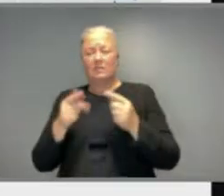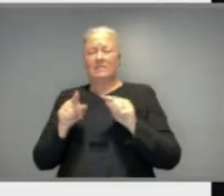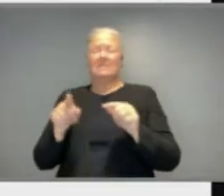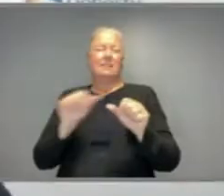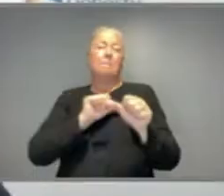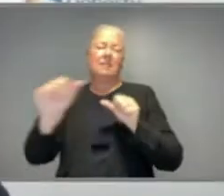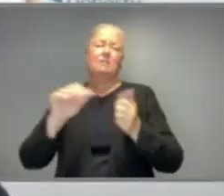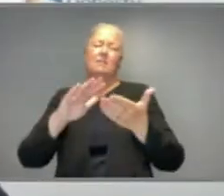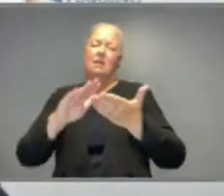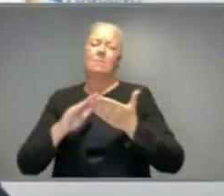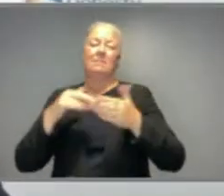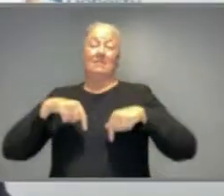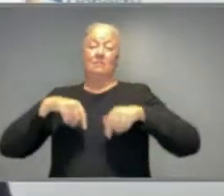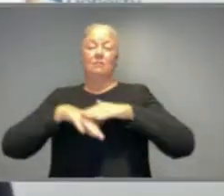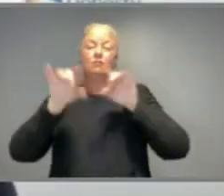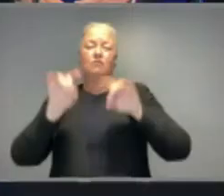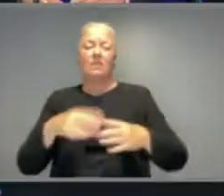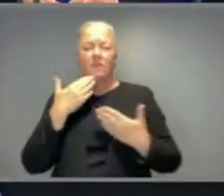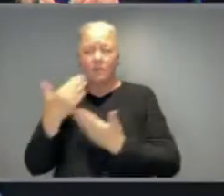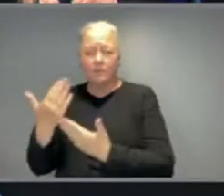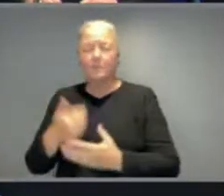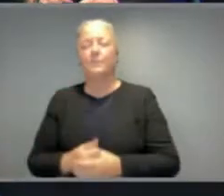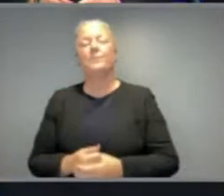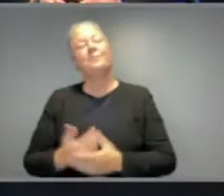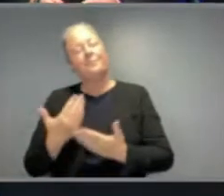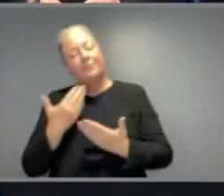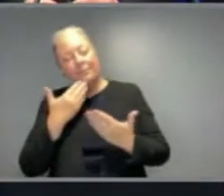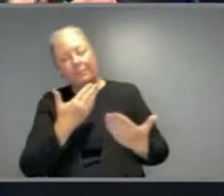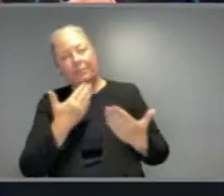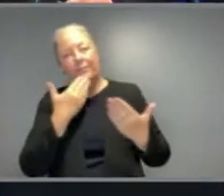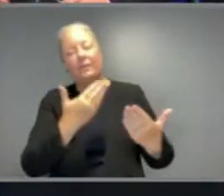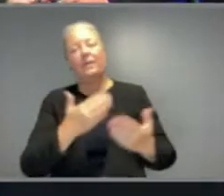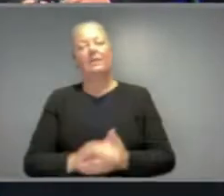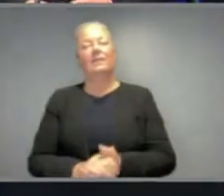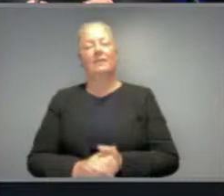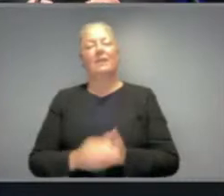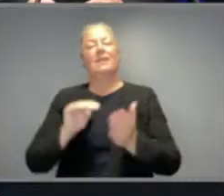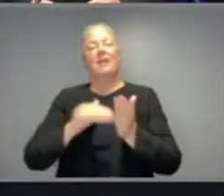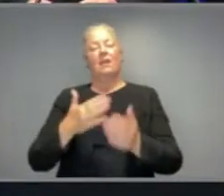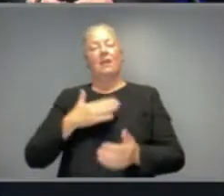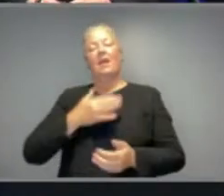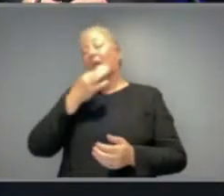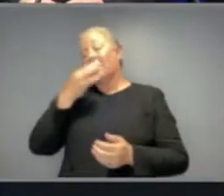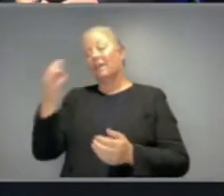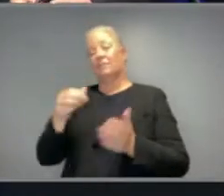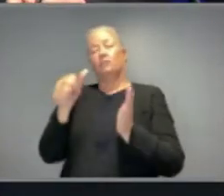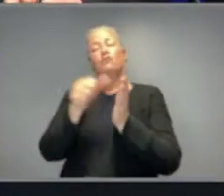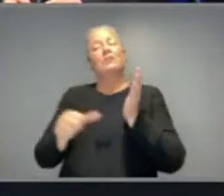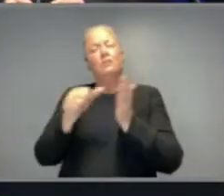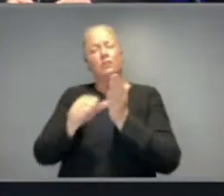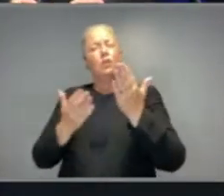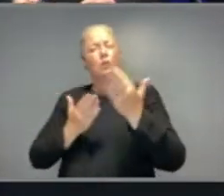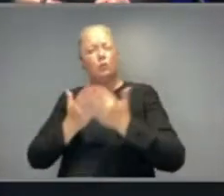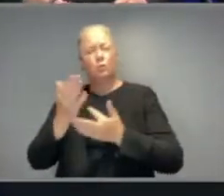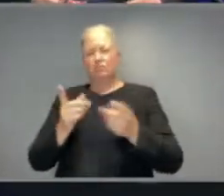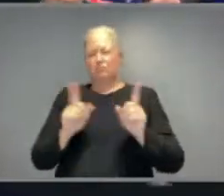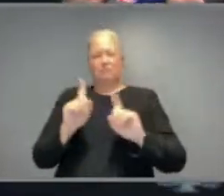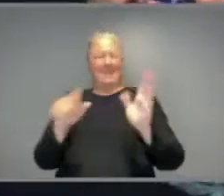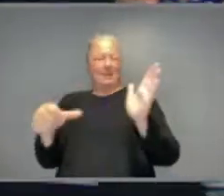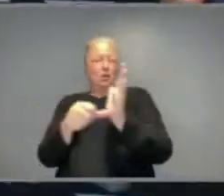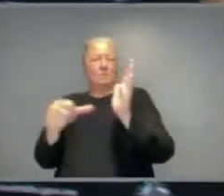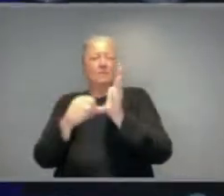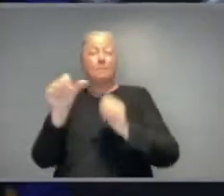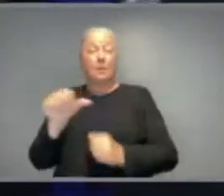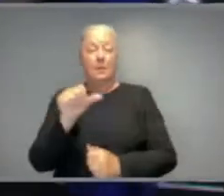much. Well, thank you very much, Professor McVernon, and I'm now going to ask the Treasurer to take you through the economic advice. Well, thank you,